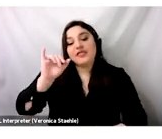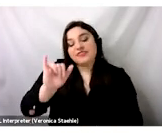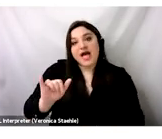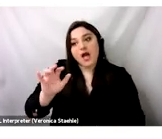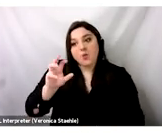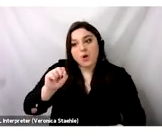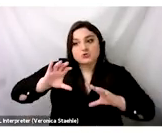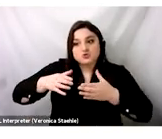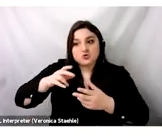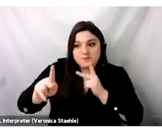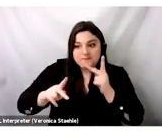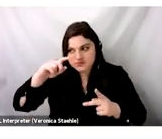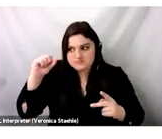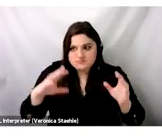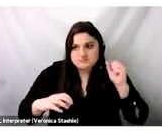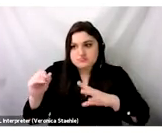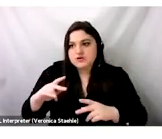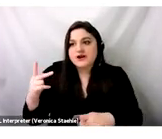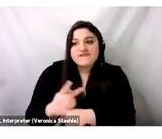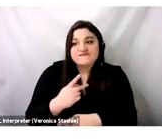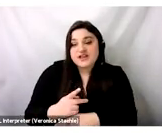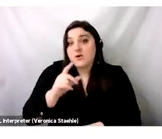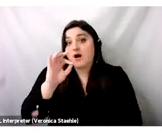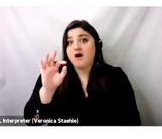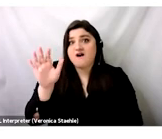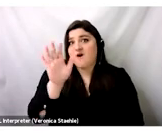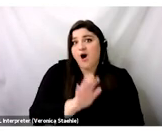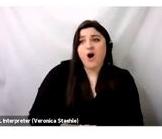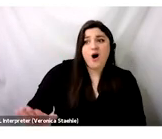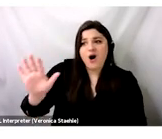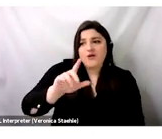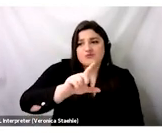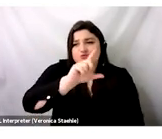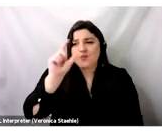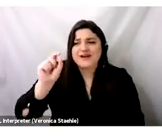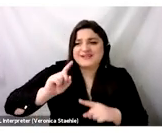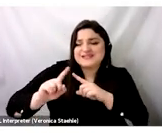Basically, only like one or two out of the over 20